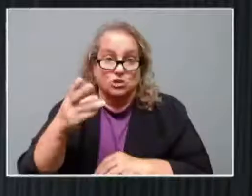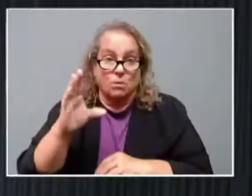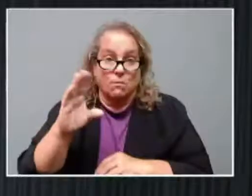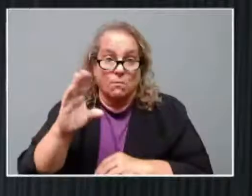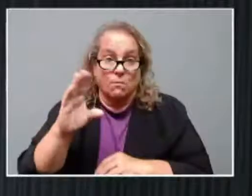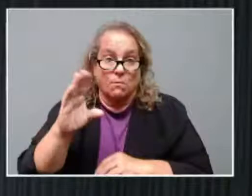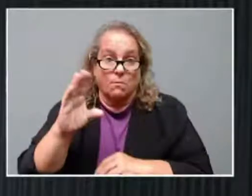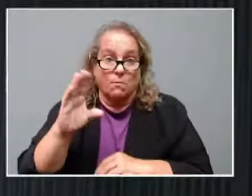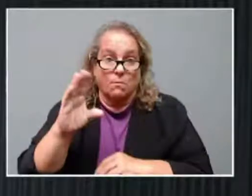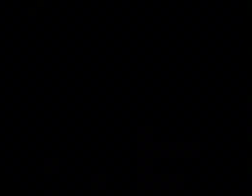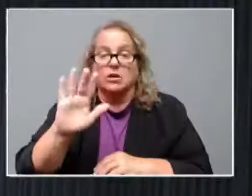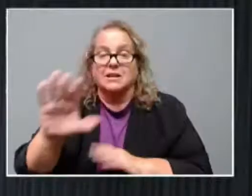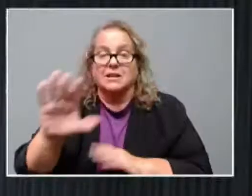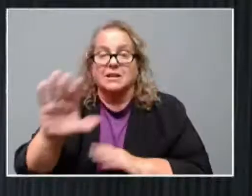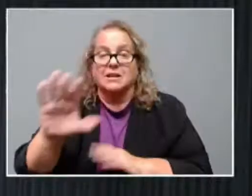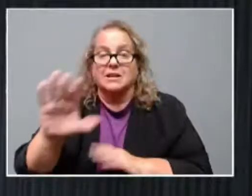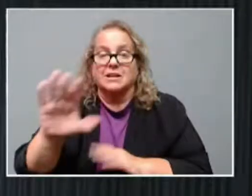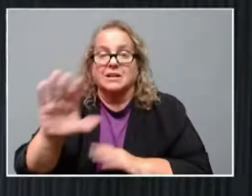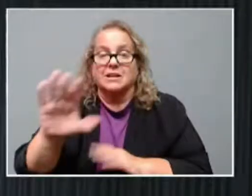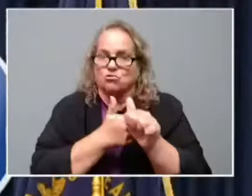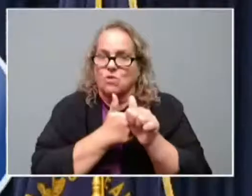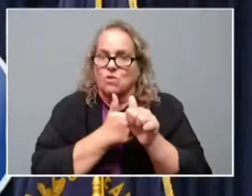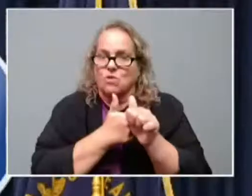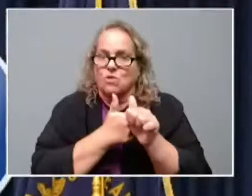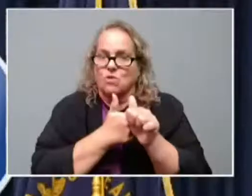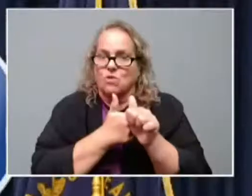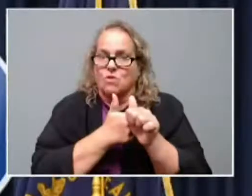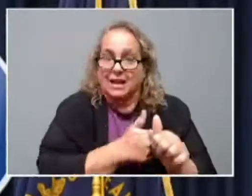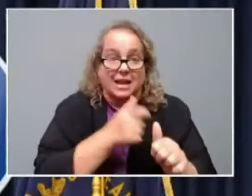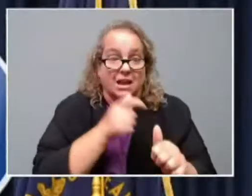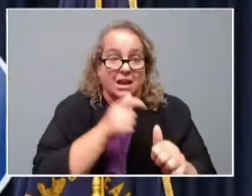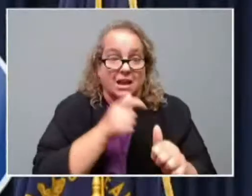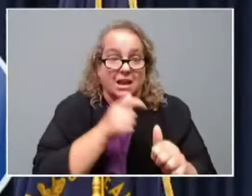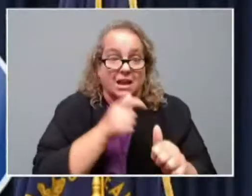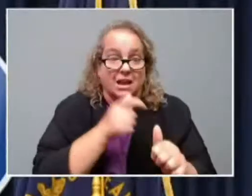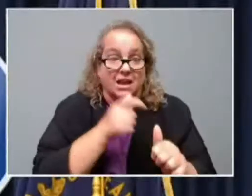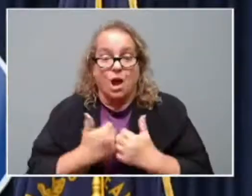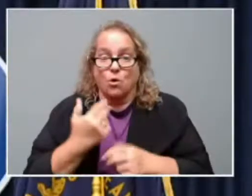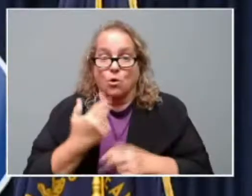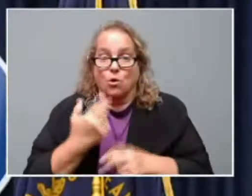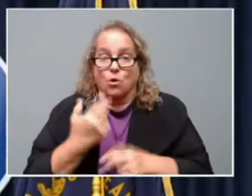how useful will vaccination numbers be if boosters aren't